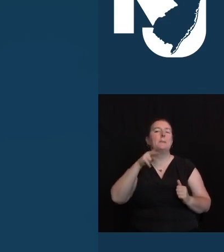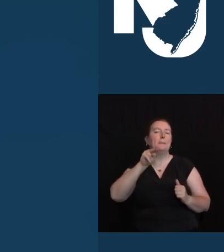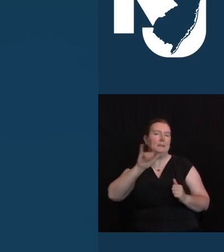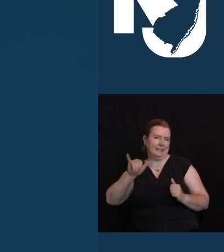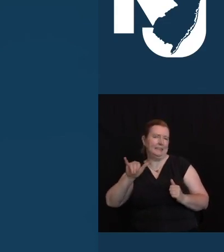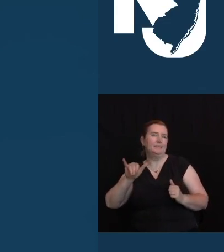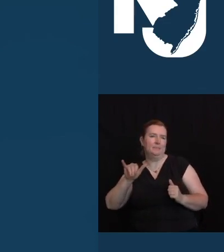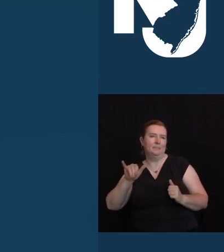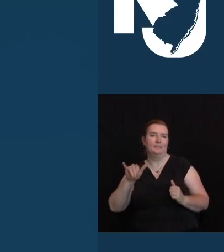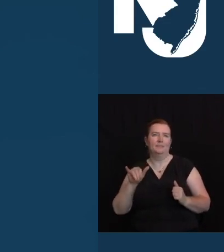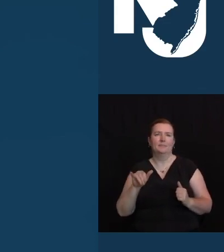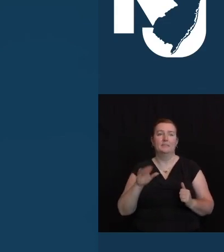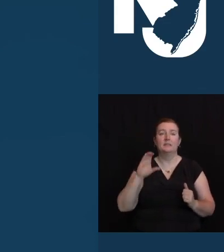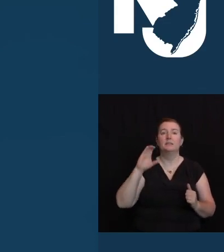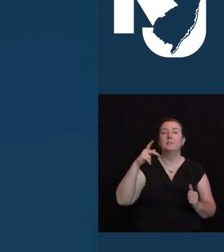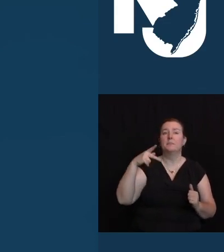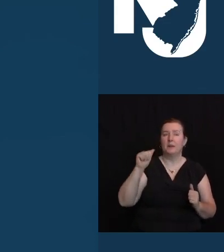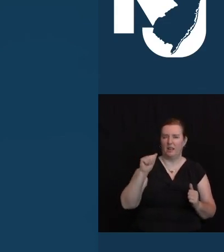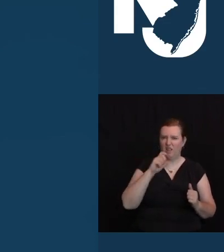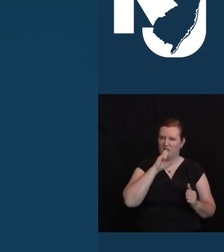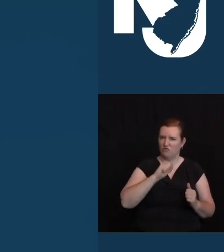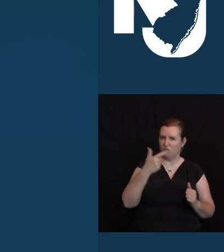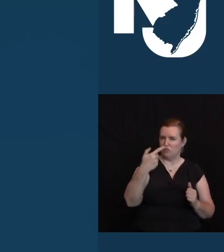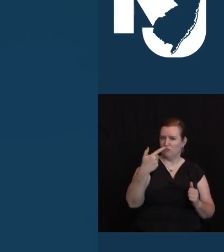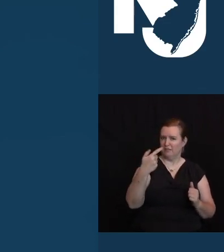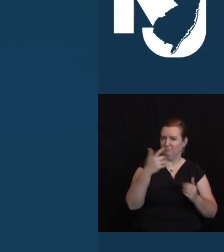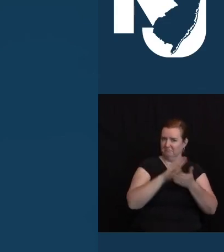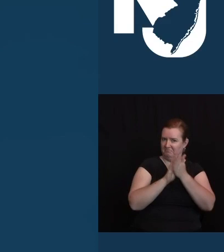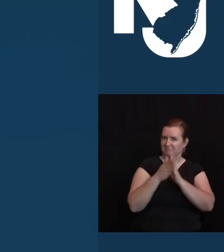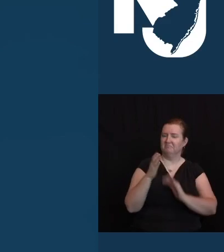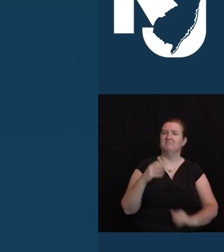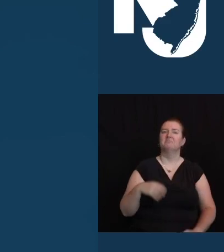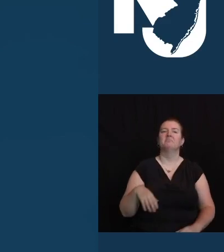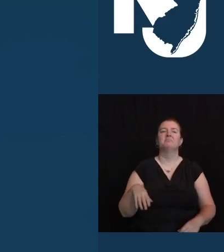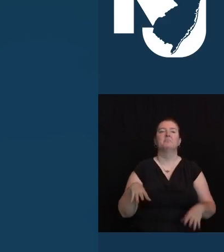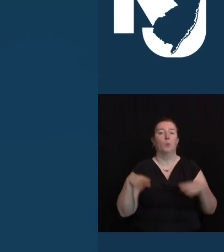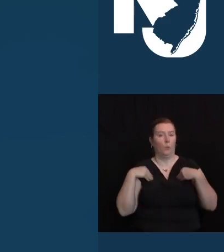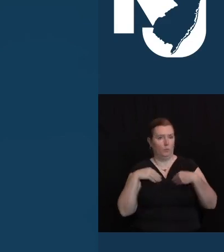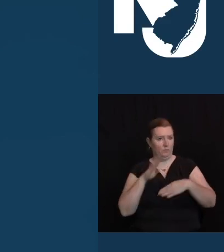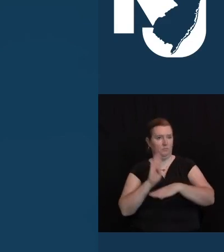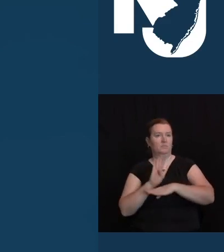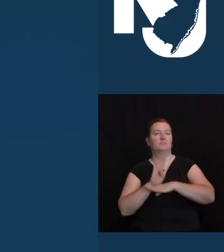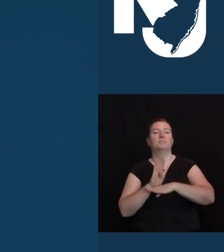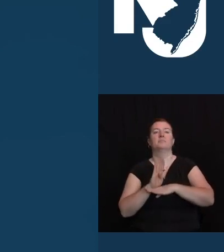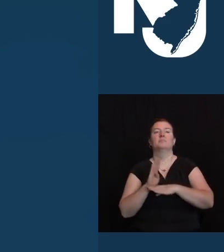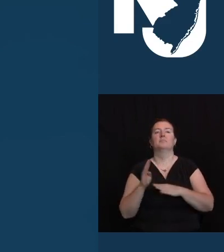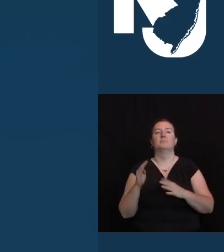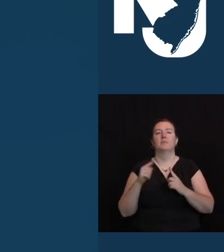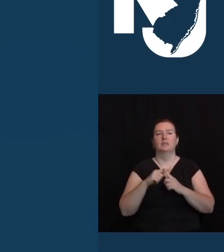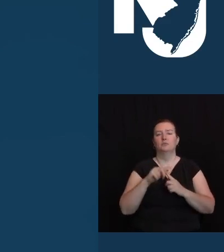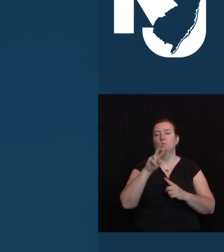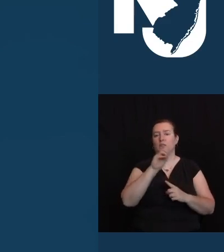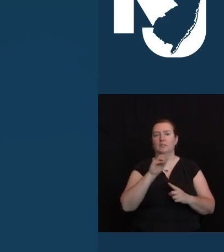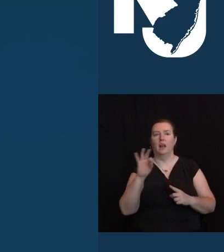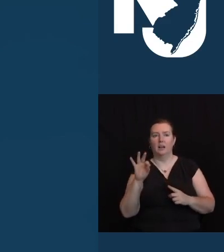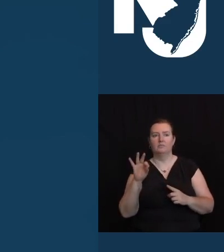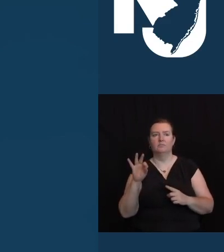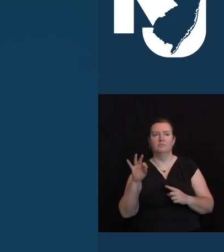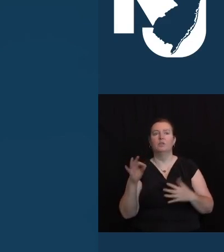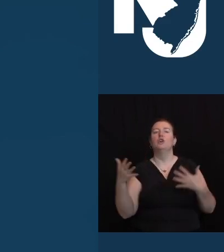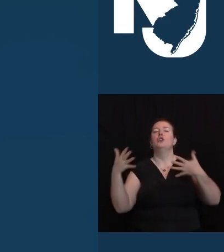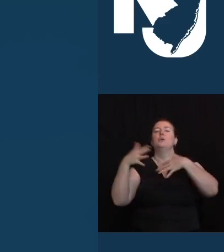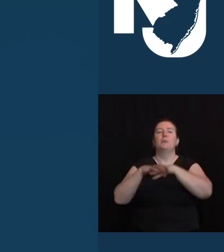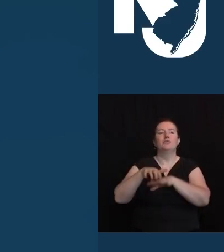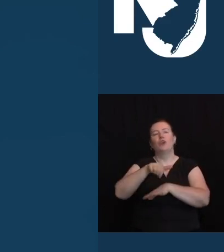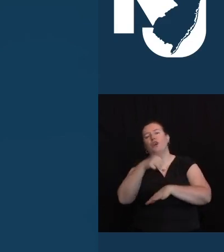public accountant at the age of 21 and owned his practice until 2009, when he merged with another firm. In addition to